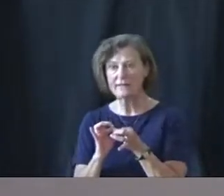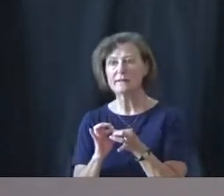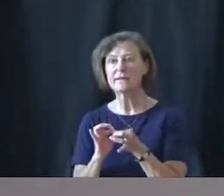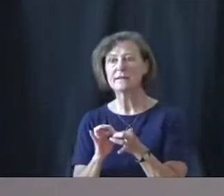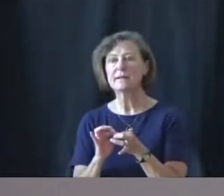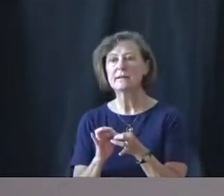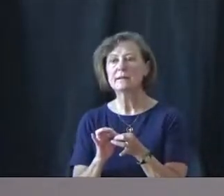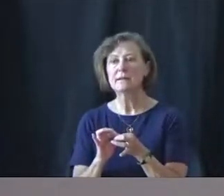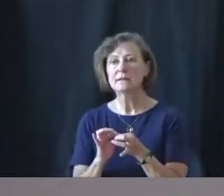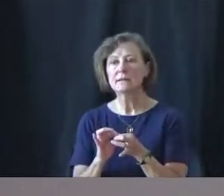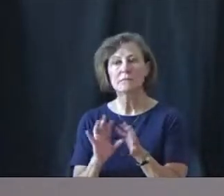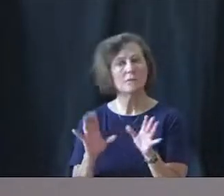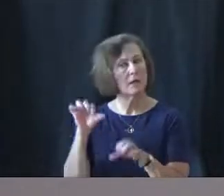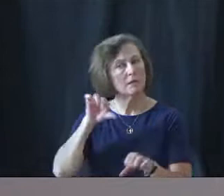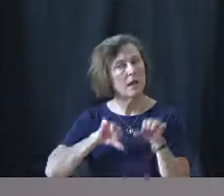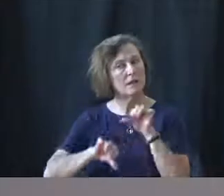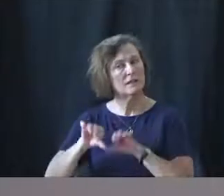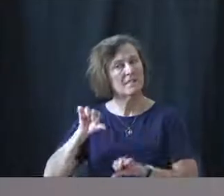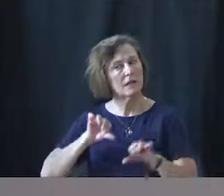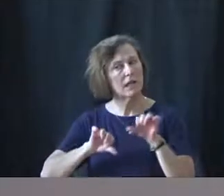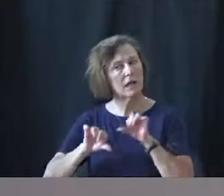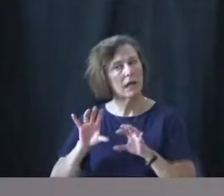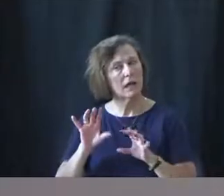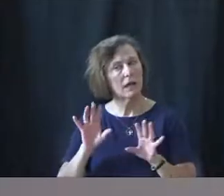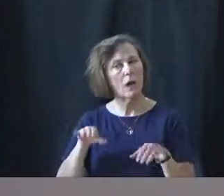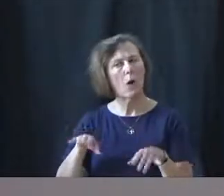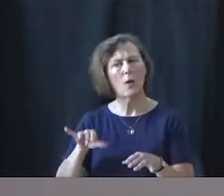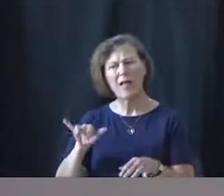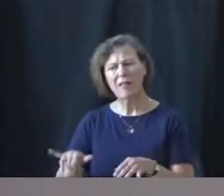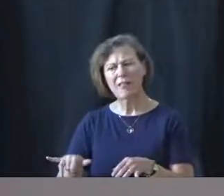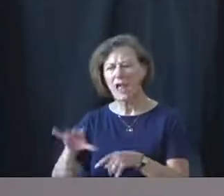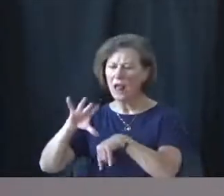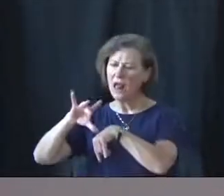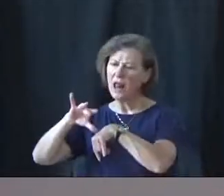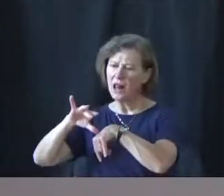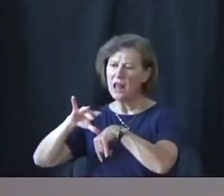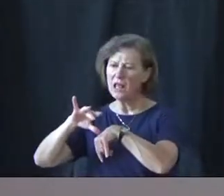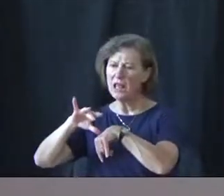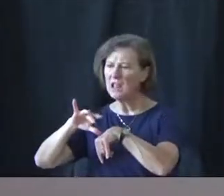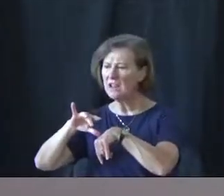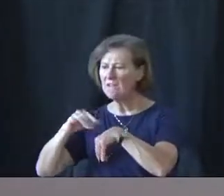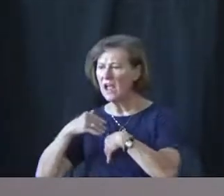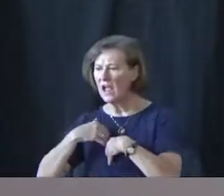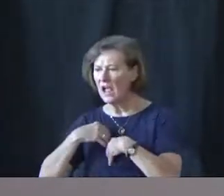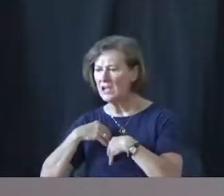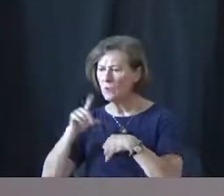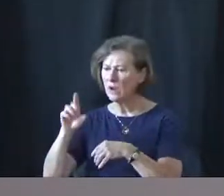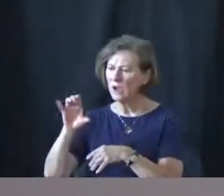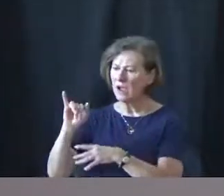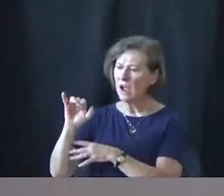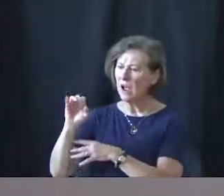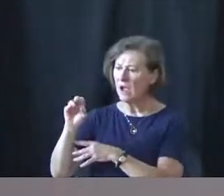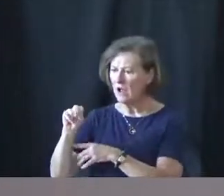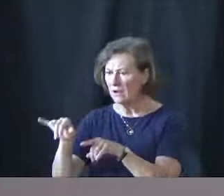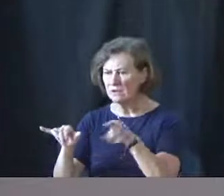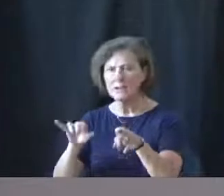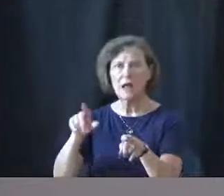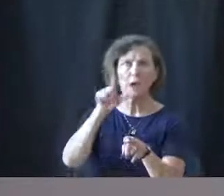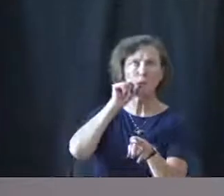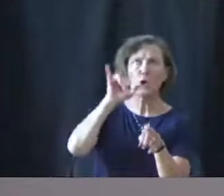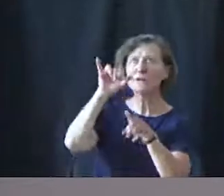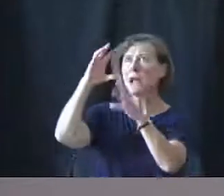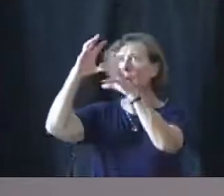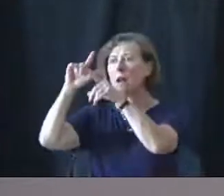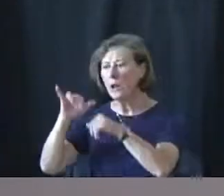Not scientifically, of, oh, this leaf has hydrogen ions, as does this bird, as does this cloud, as